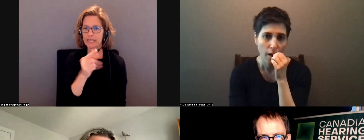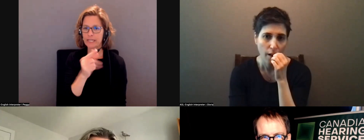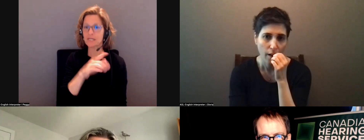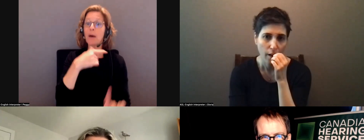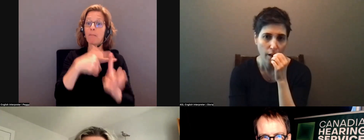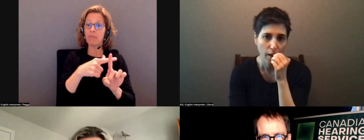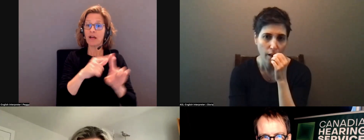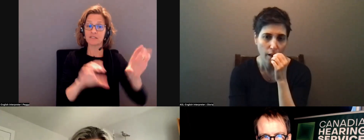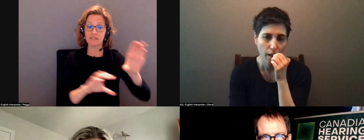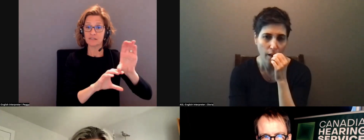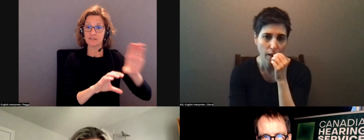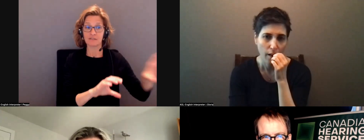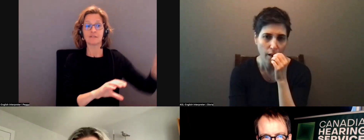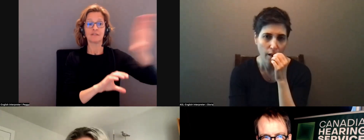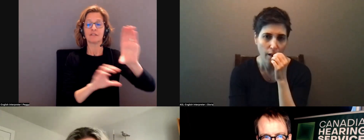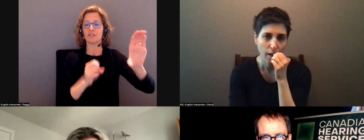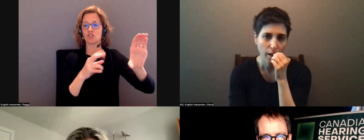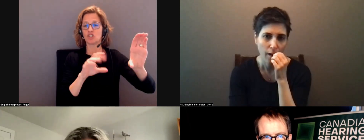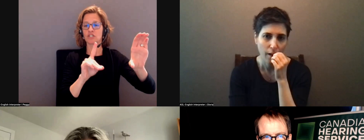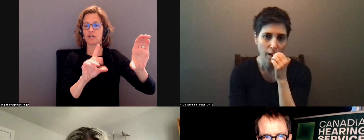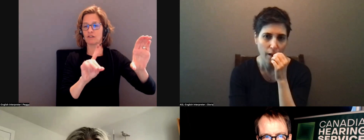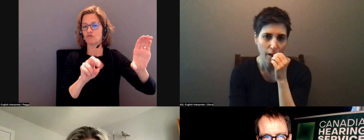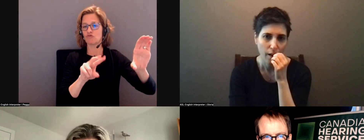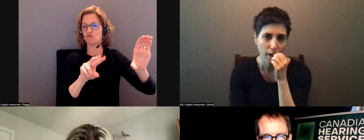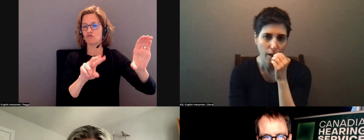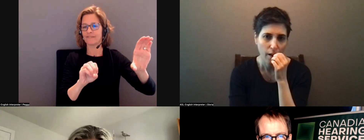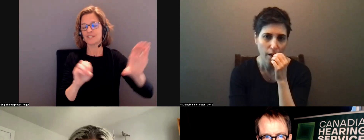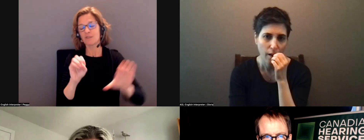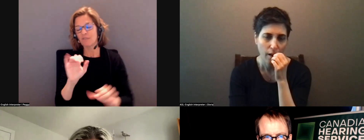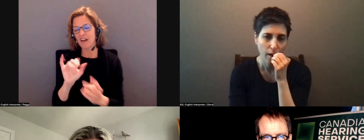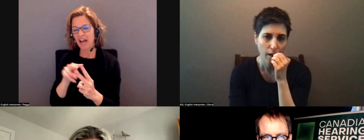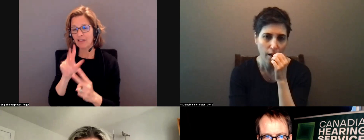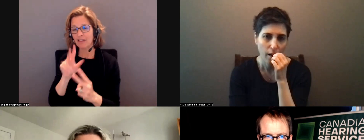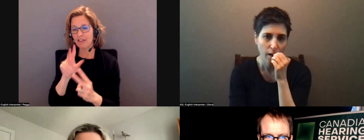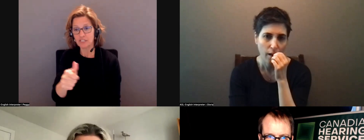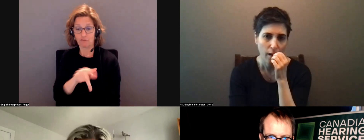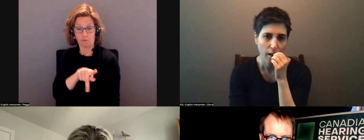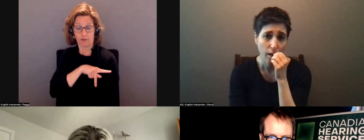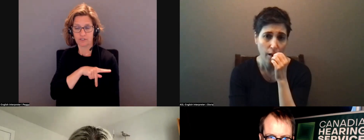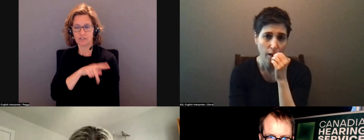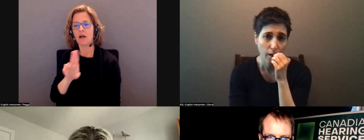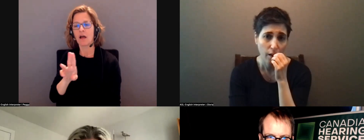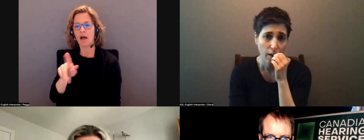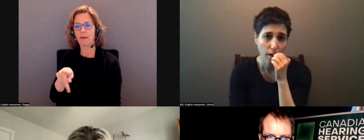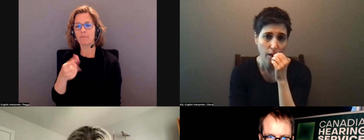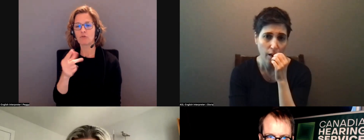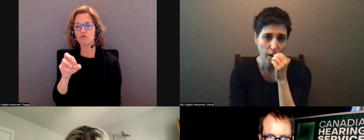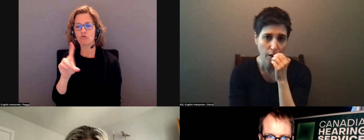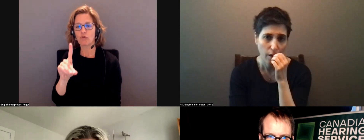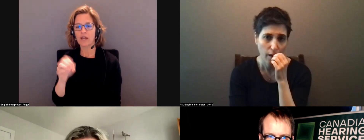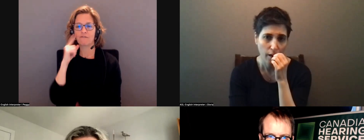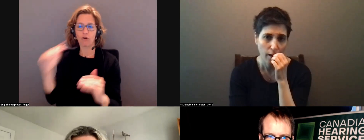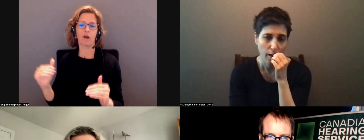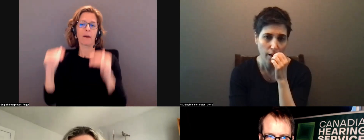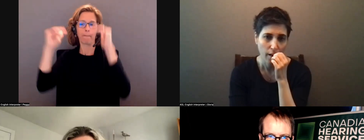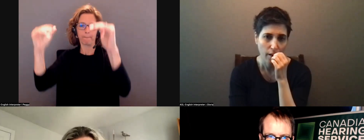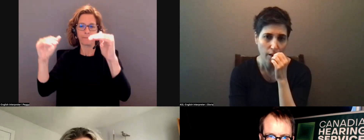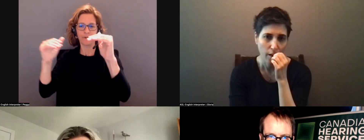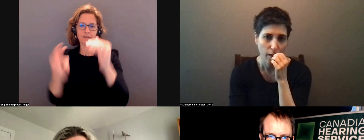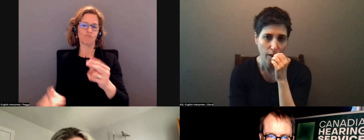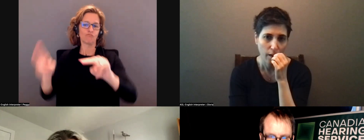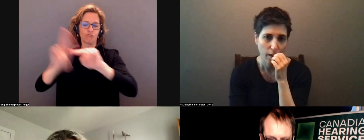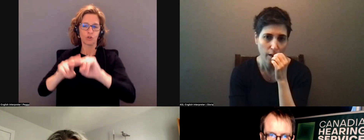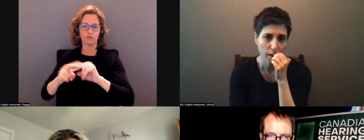So automatically it's bigger. So either upgrading your regular Gmail account to get more storage, which you can upgrade,